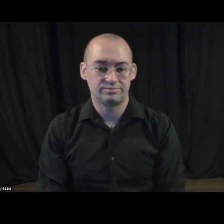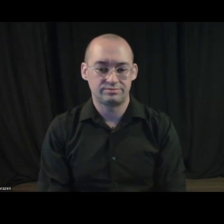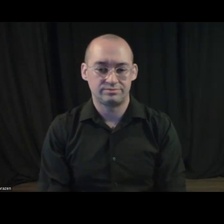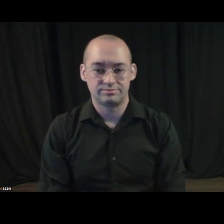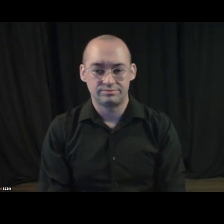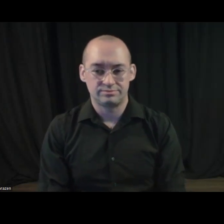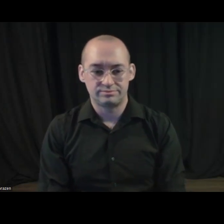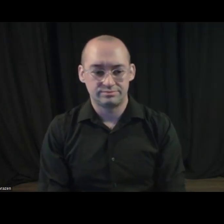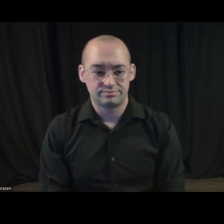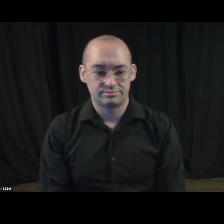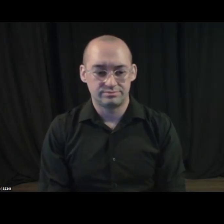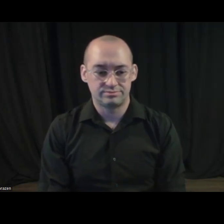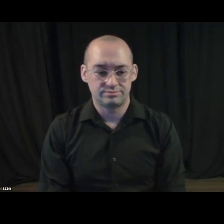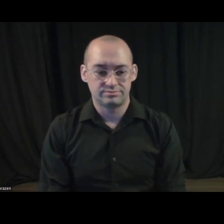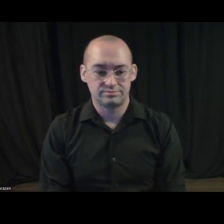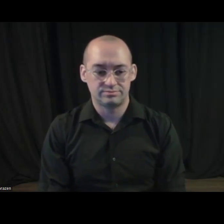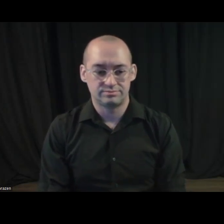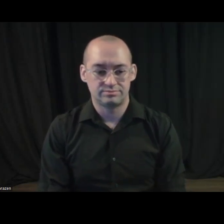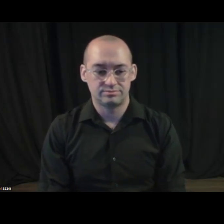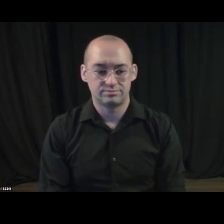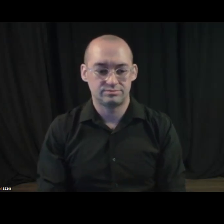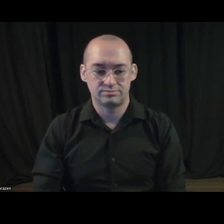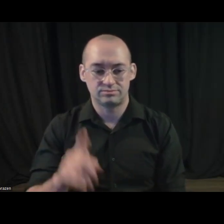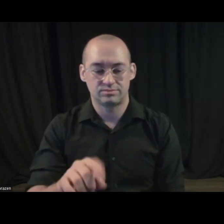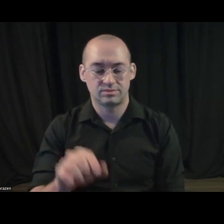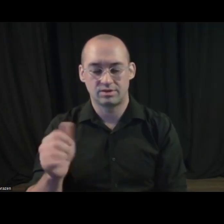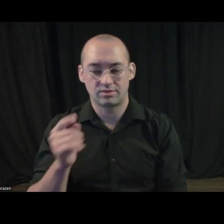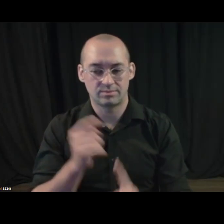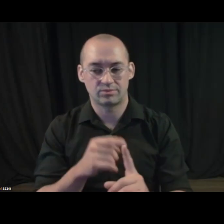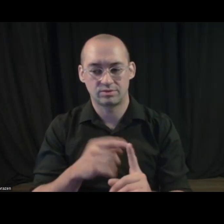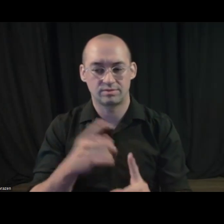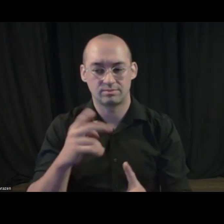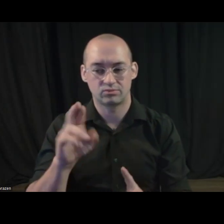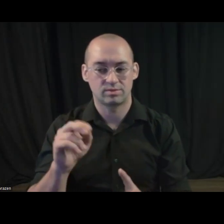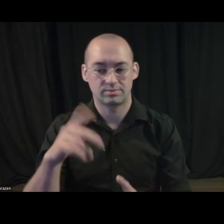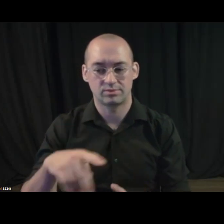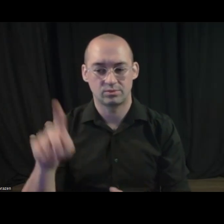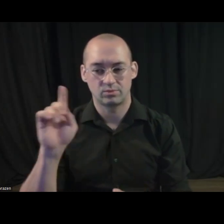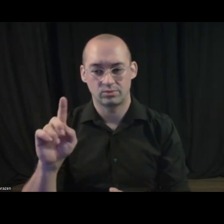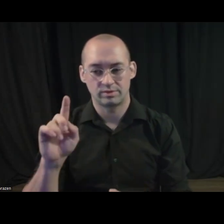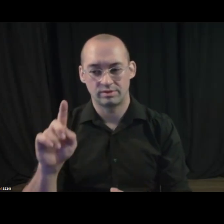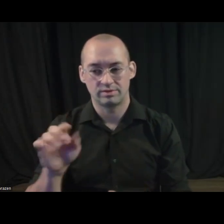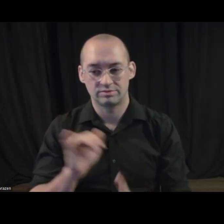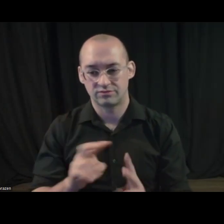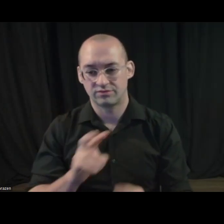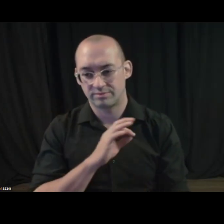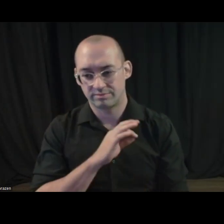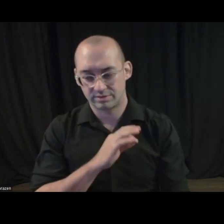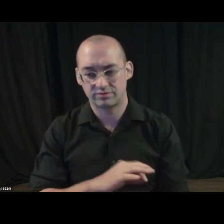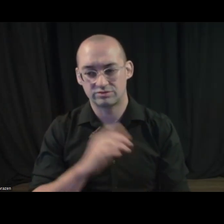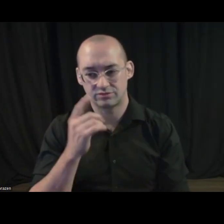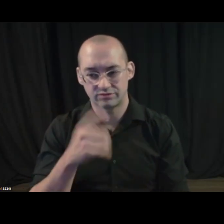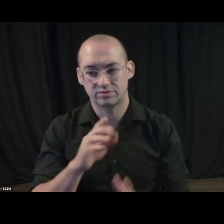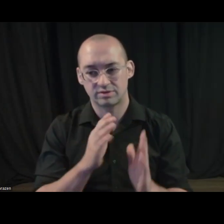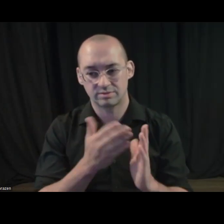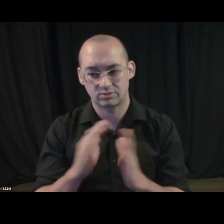And then one other point on Prop 1, again, this money will be very beneficial for the community,